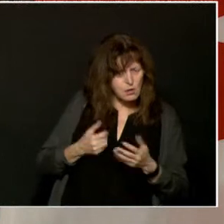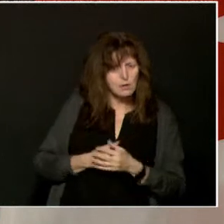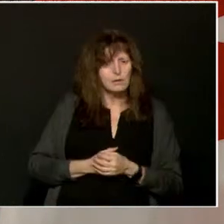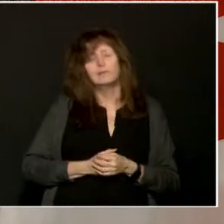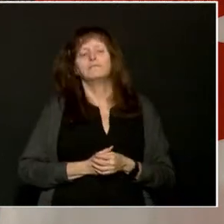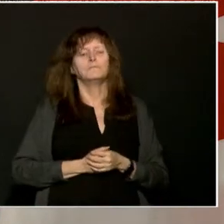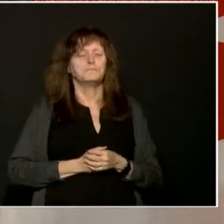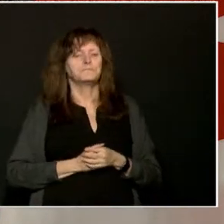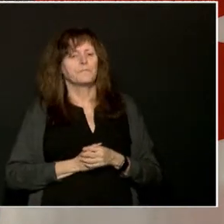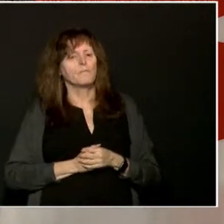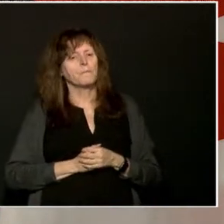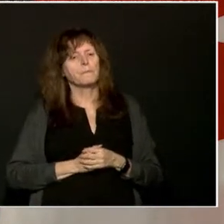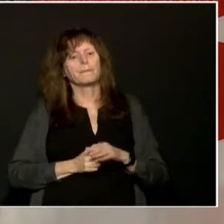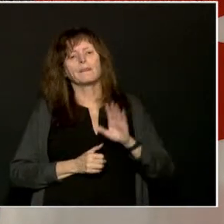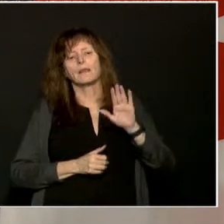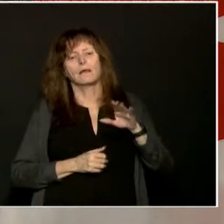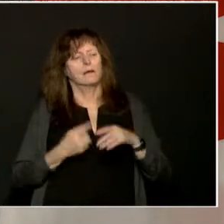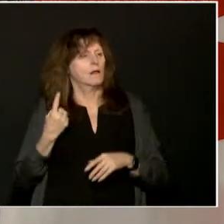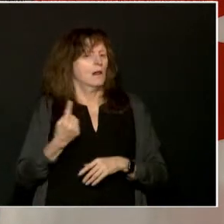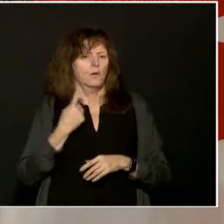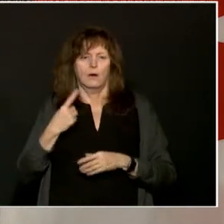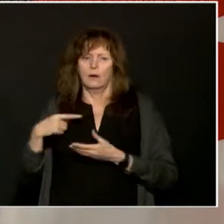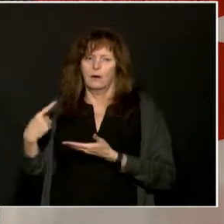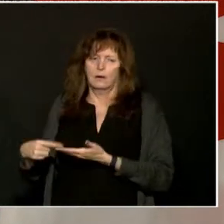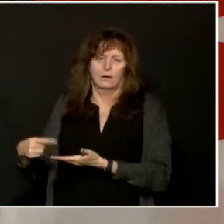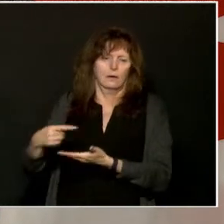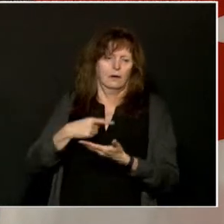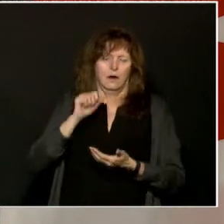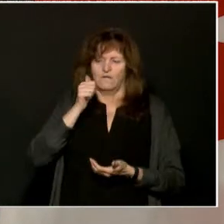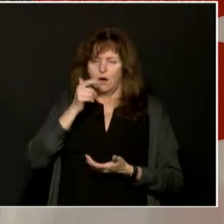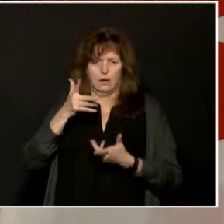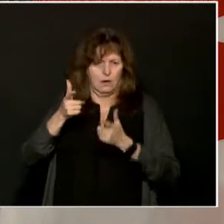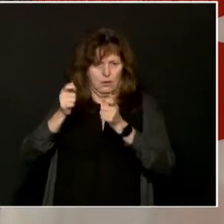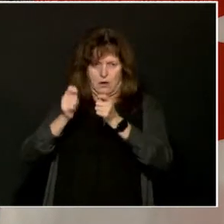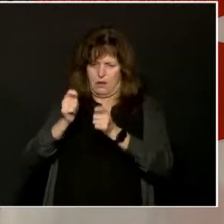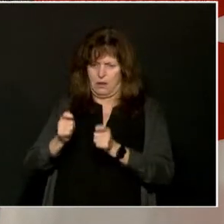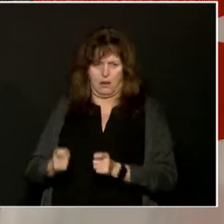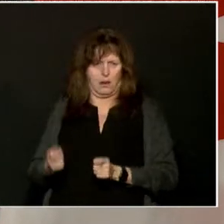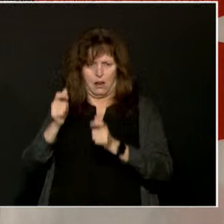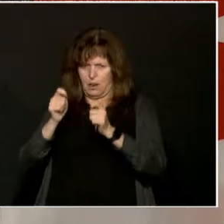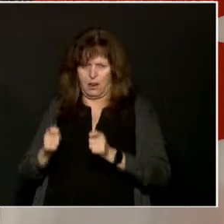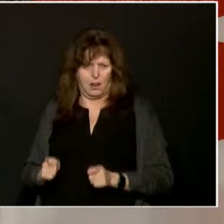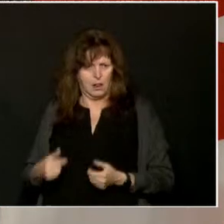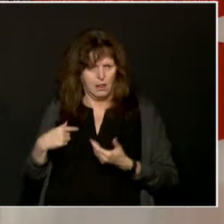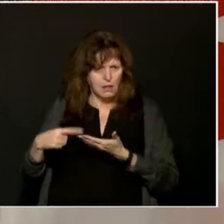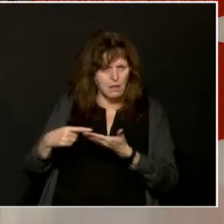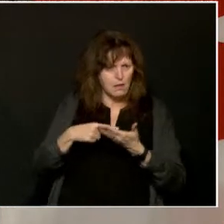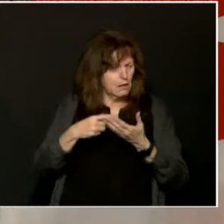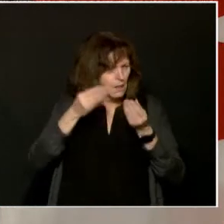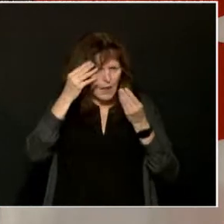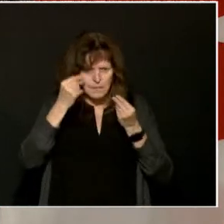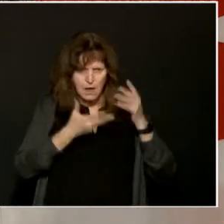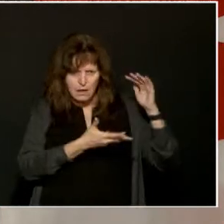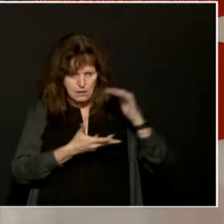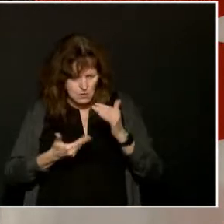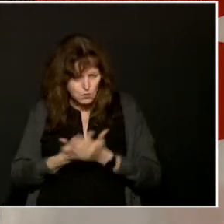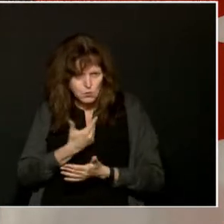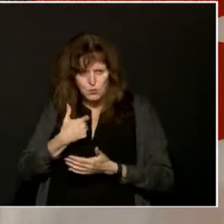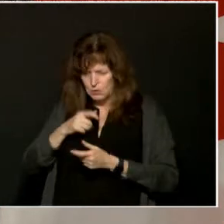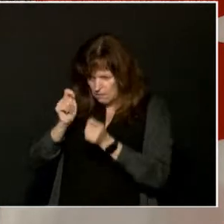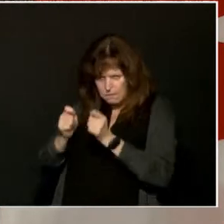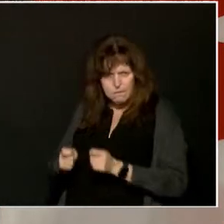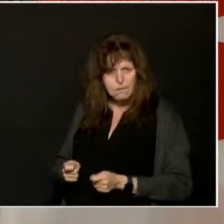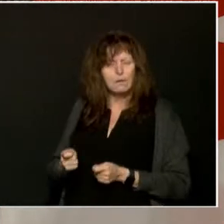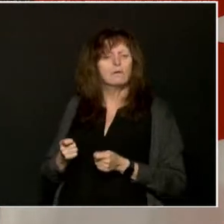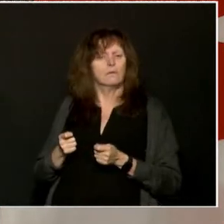Everything with the pandemic changes based upon data and about discussions that we have at the moment. But currently, the understanding that I have